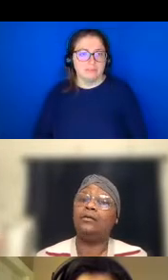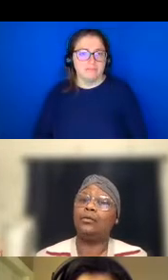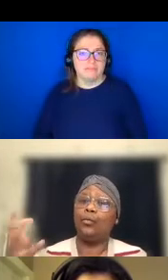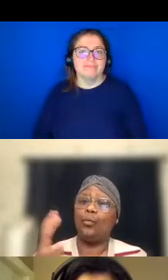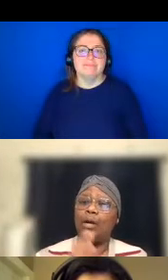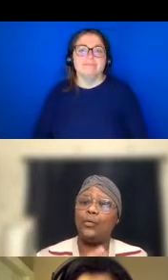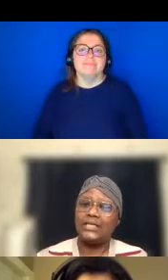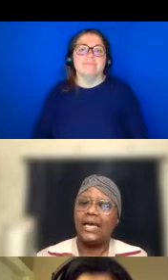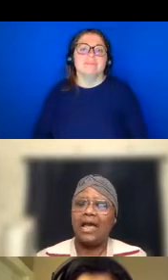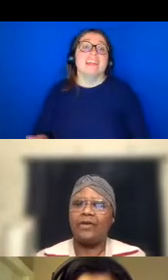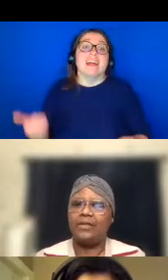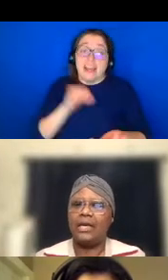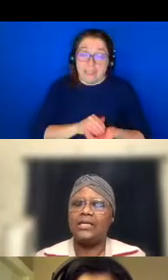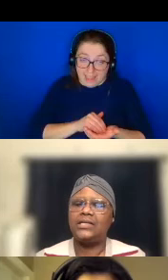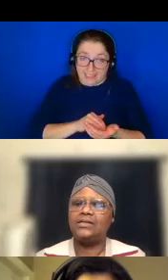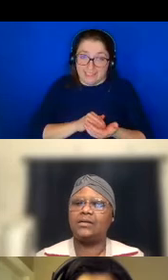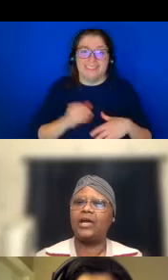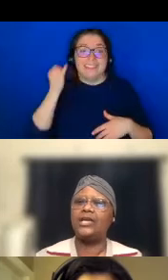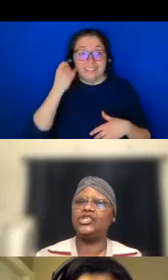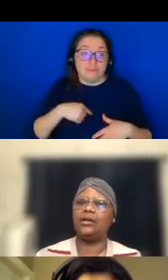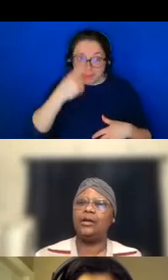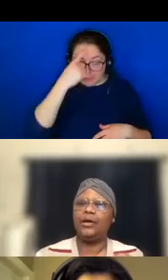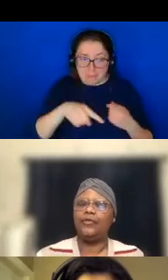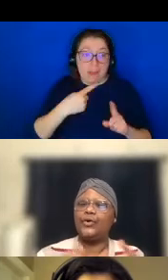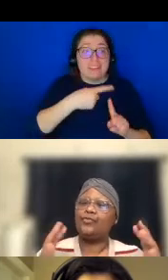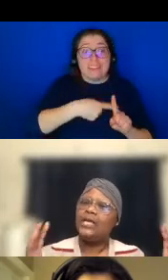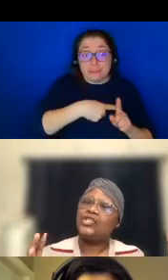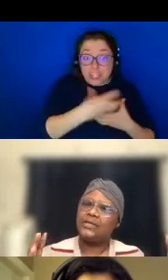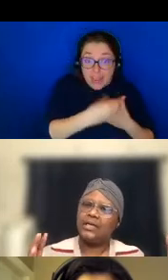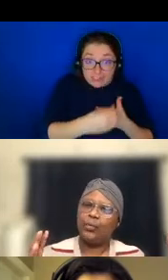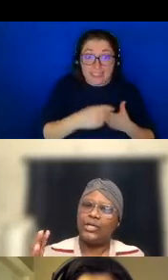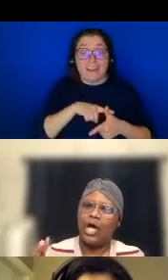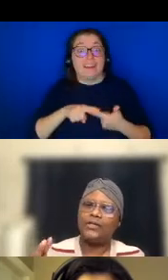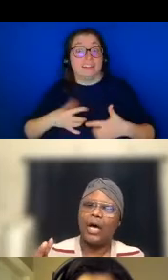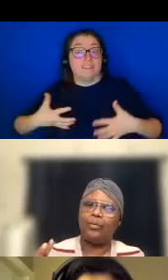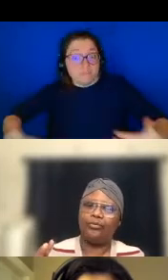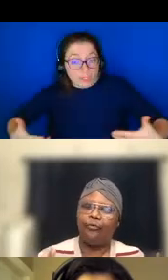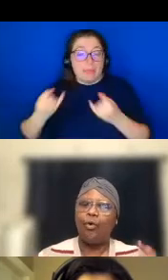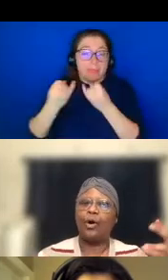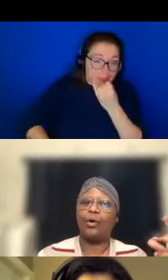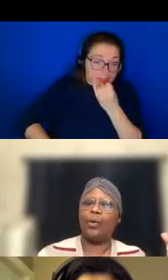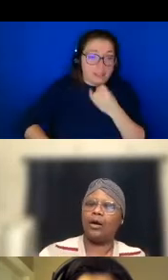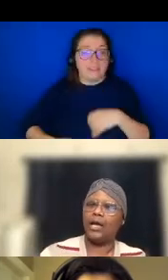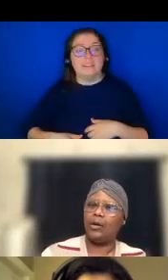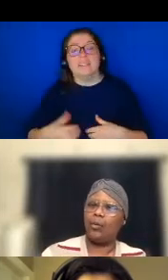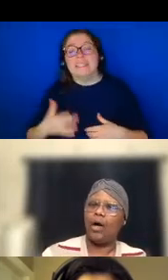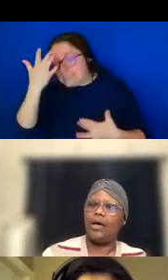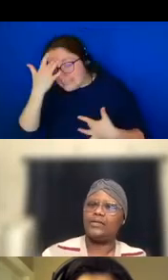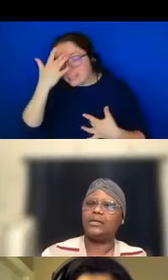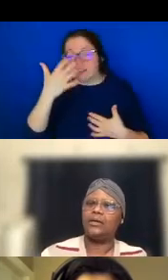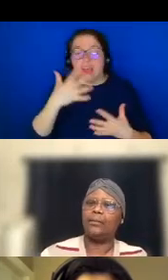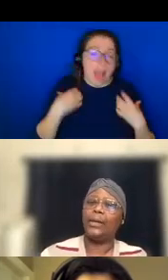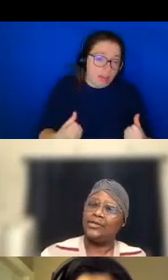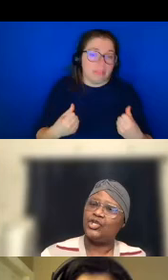Again, when we take everything into consideration, those ranges that we talked about before, where it